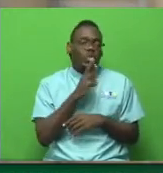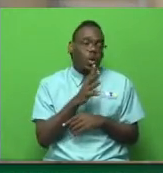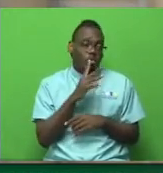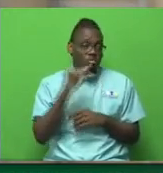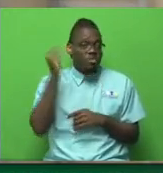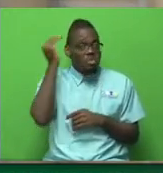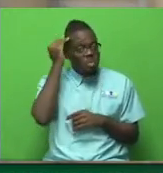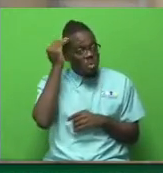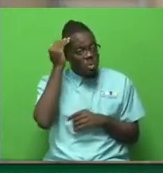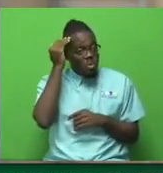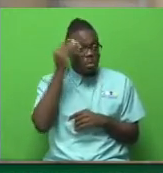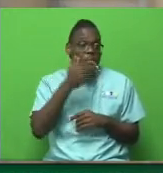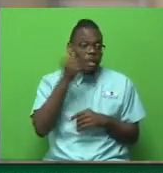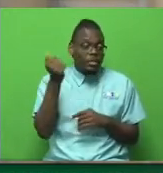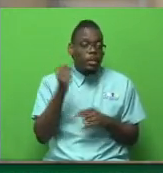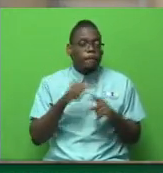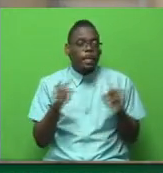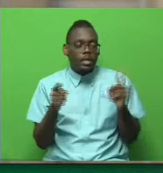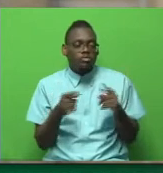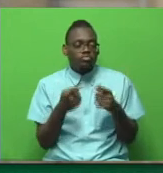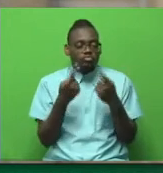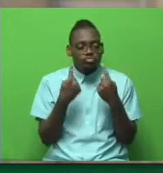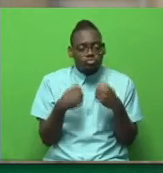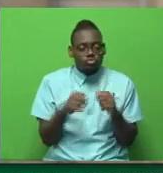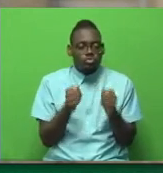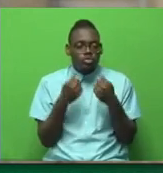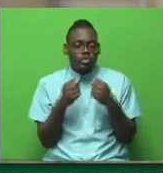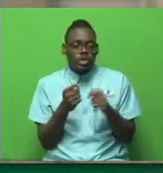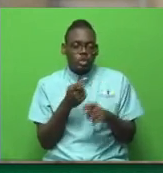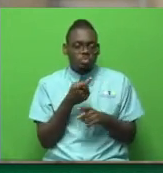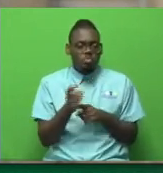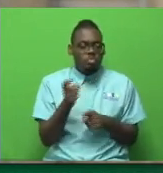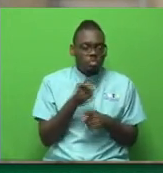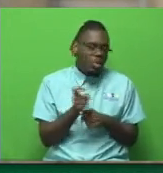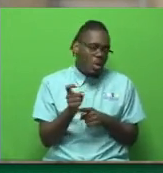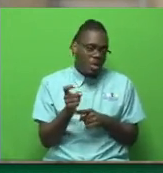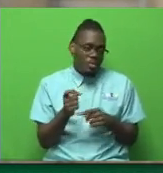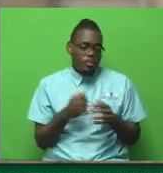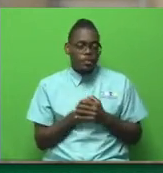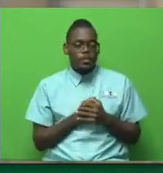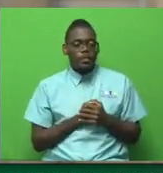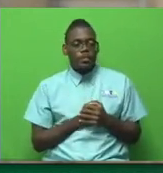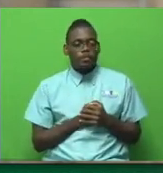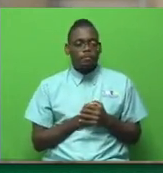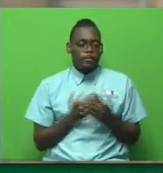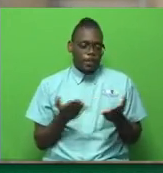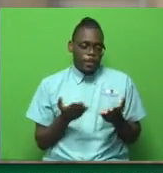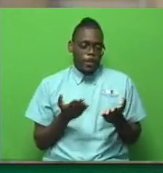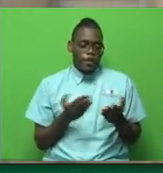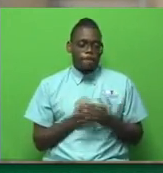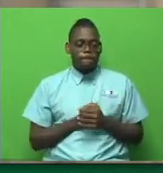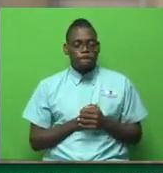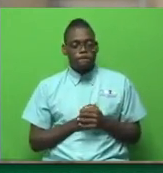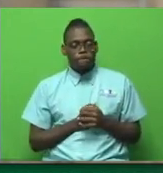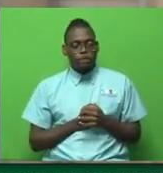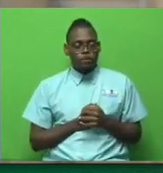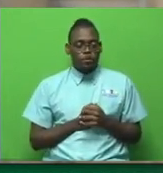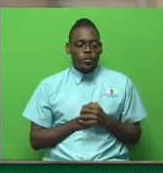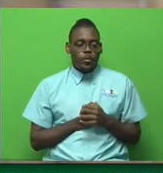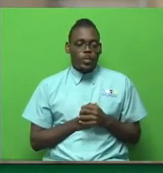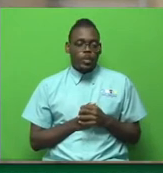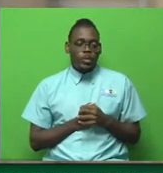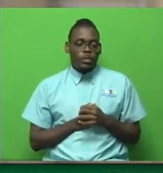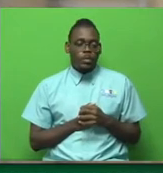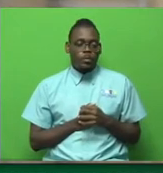to affect his Sinister scheme these masqueraders understand just how important investor sentiment is to